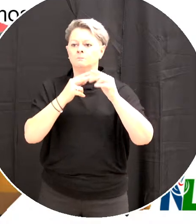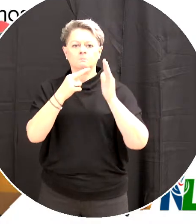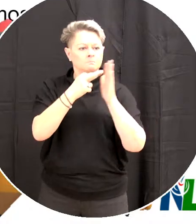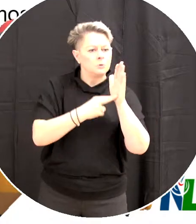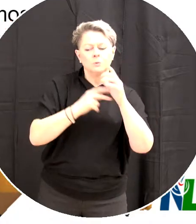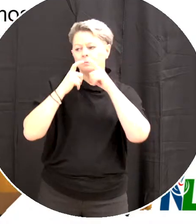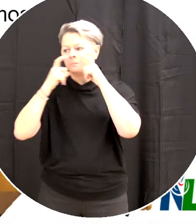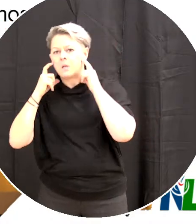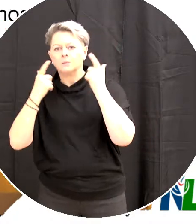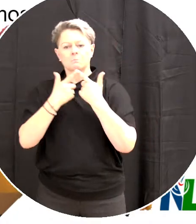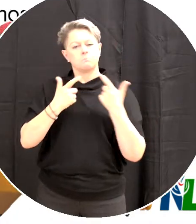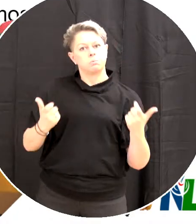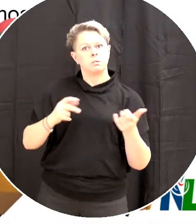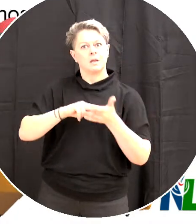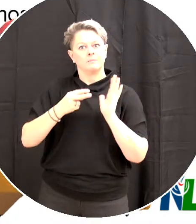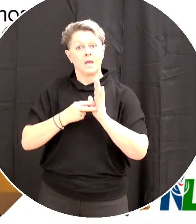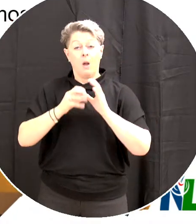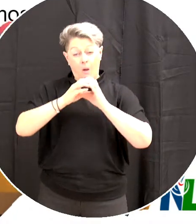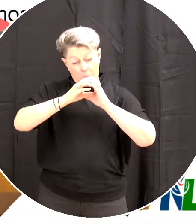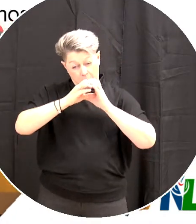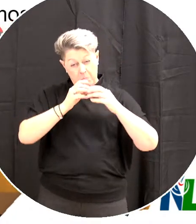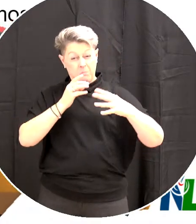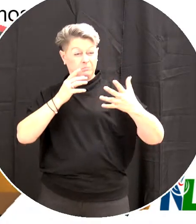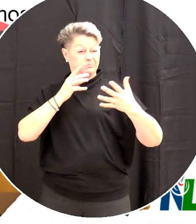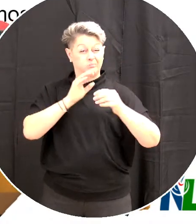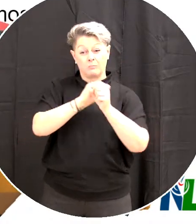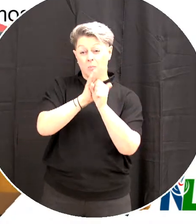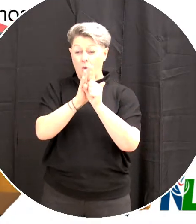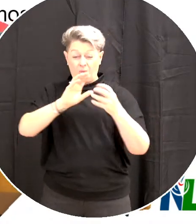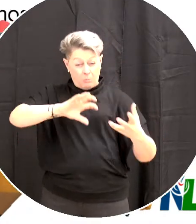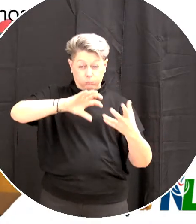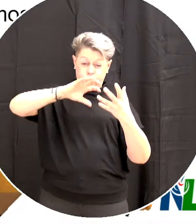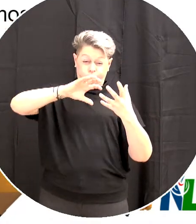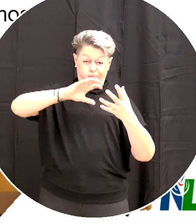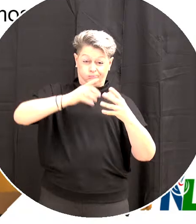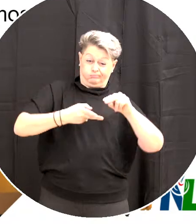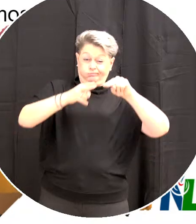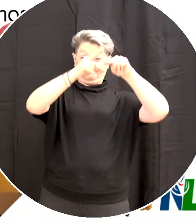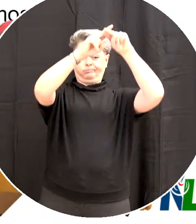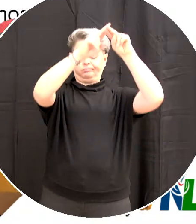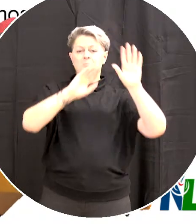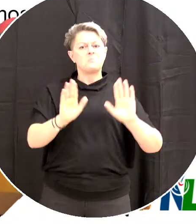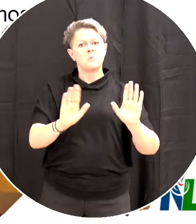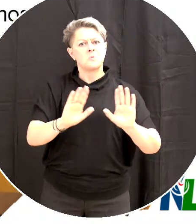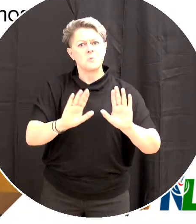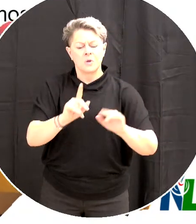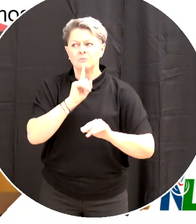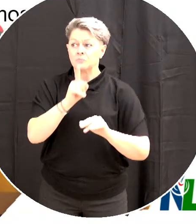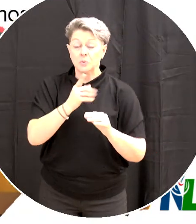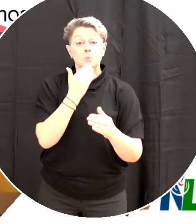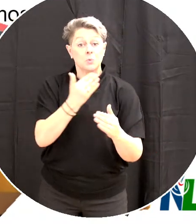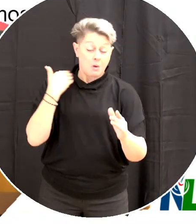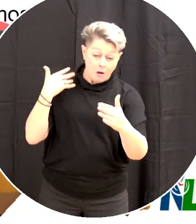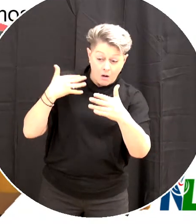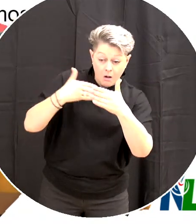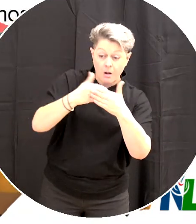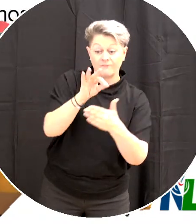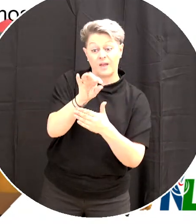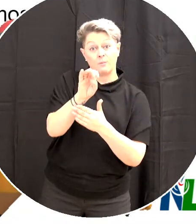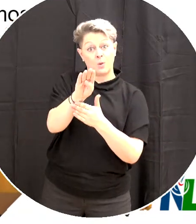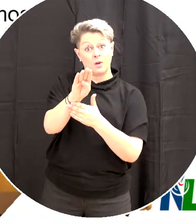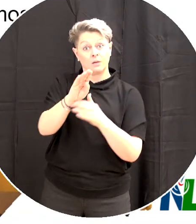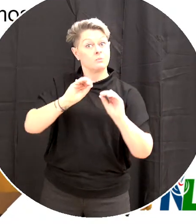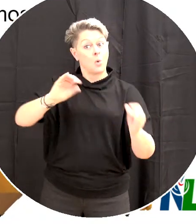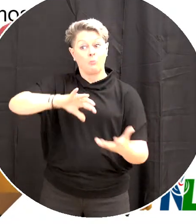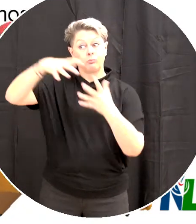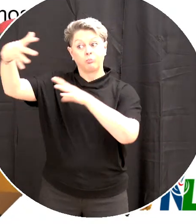avoid any type of massive disruption to our system right up until February. So we've been able to maximize in-class